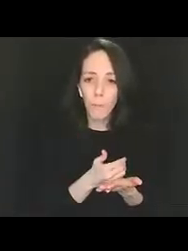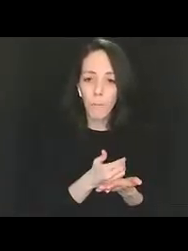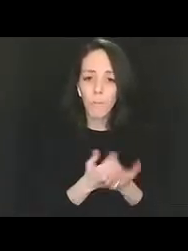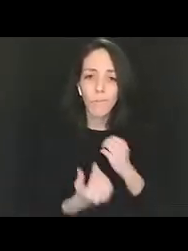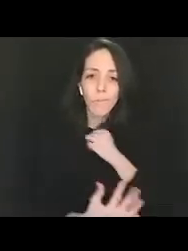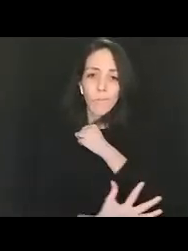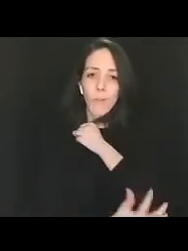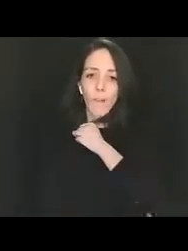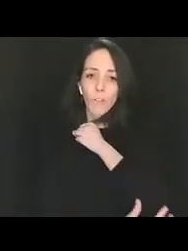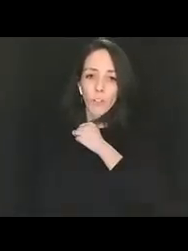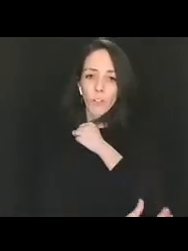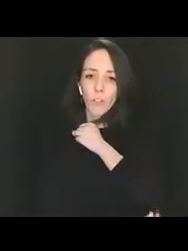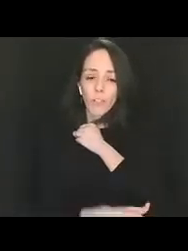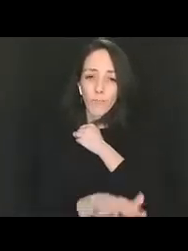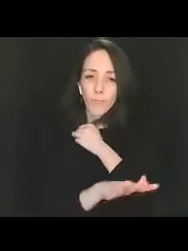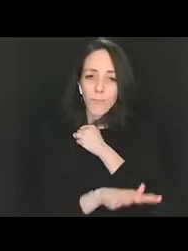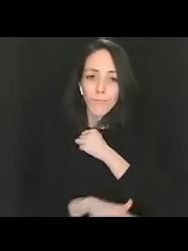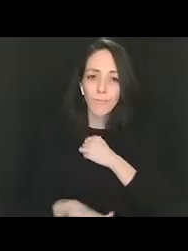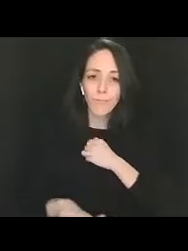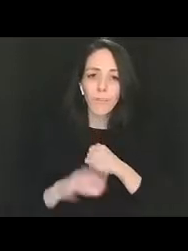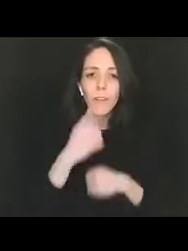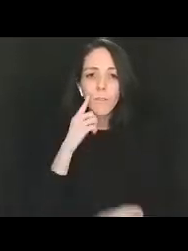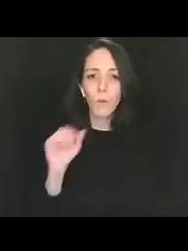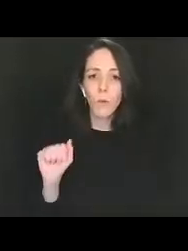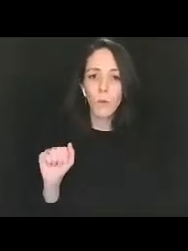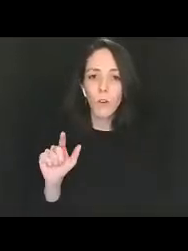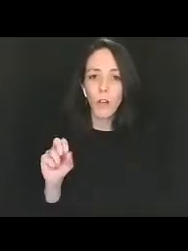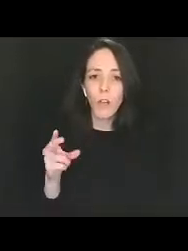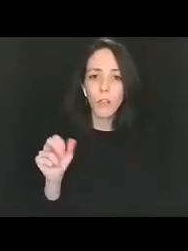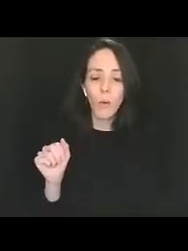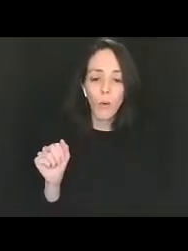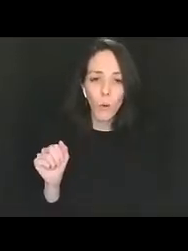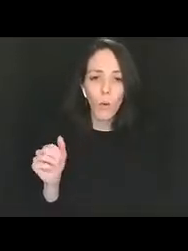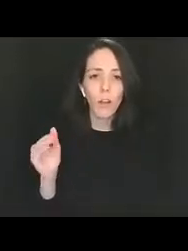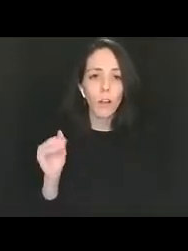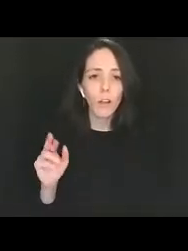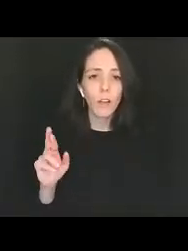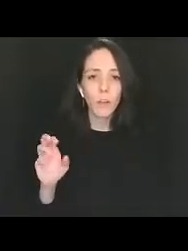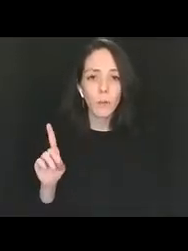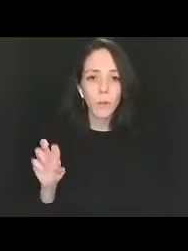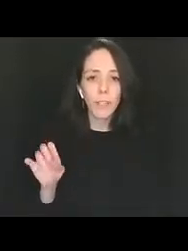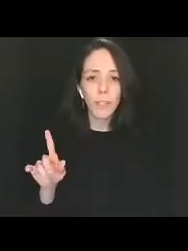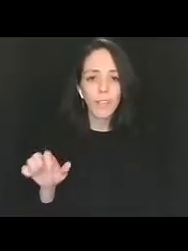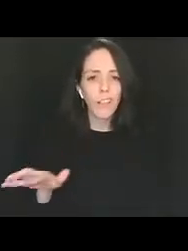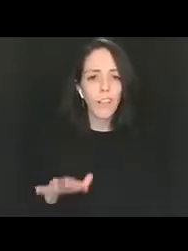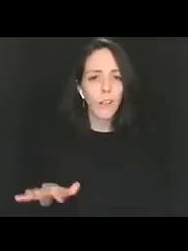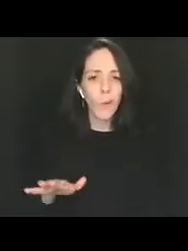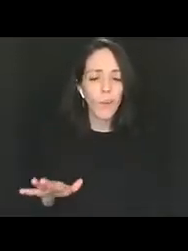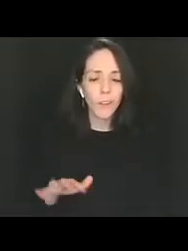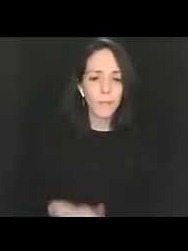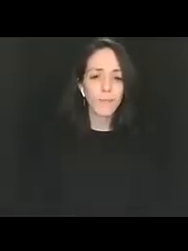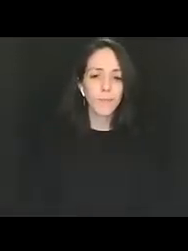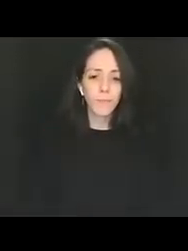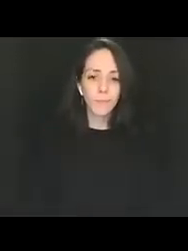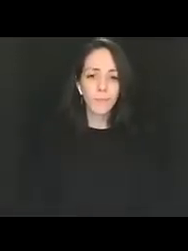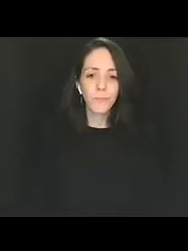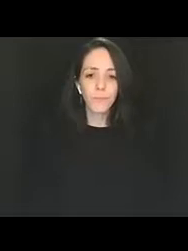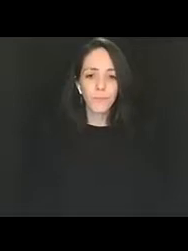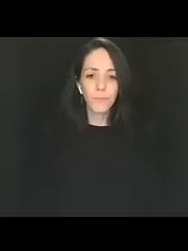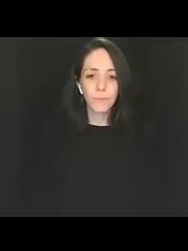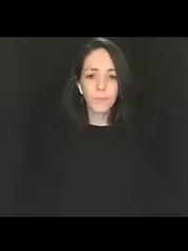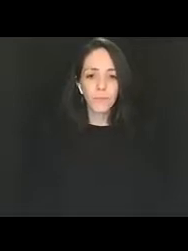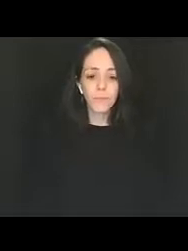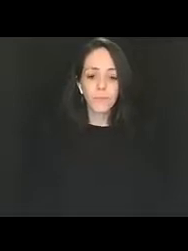poverty, and such in the Loa area, Loa Reedville area, is a lot of it